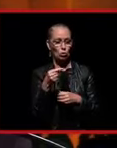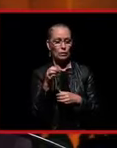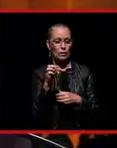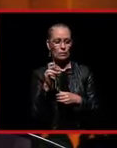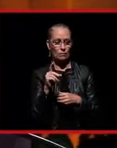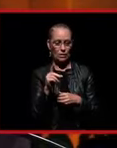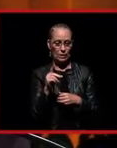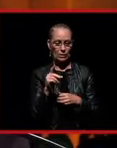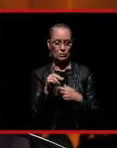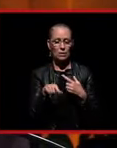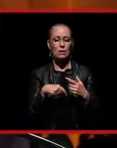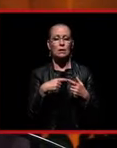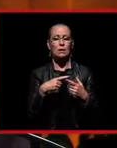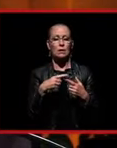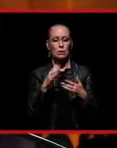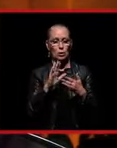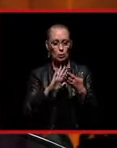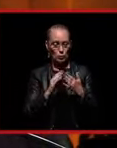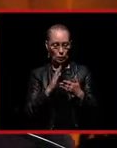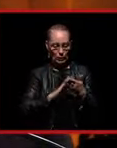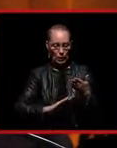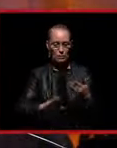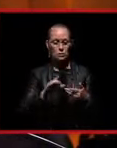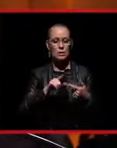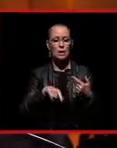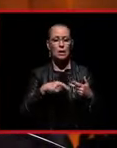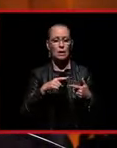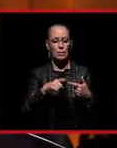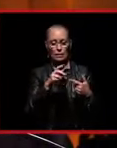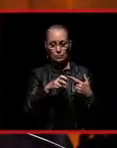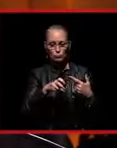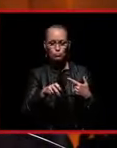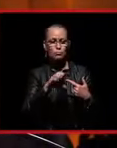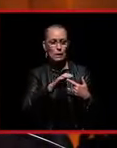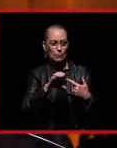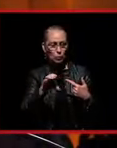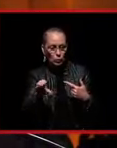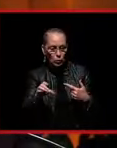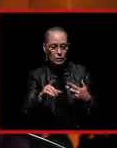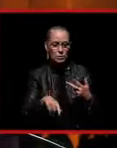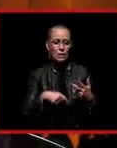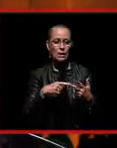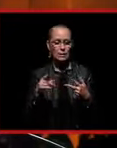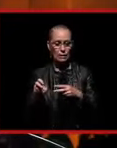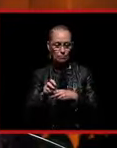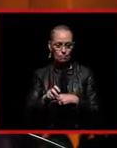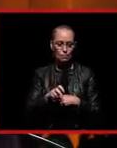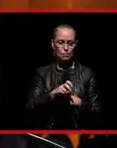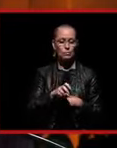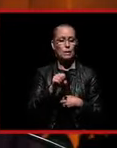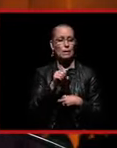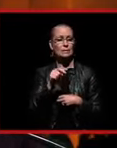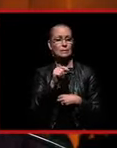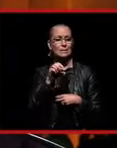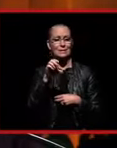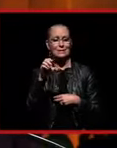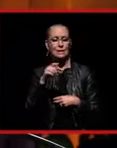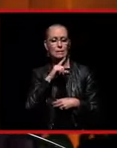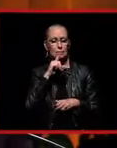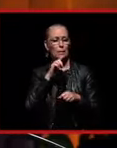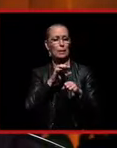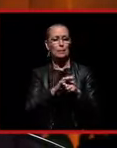Community College in Hartford, Connecticut, and now as President of STCC. Committed to the mission of public higher